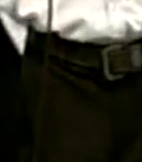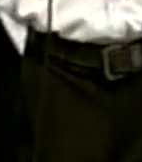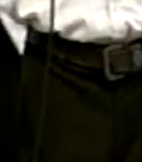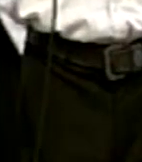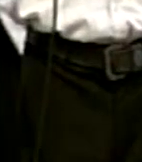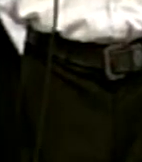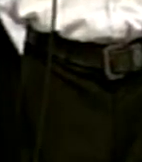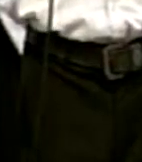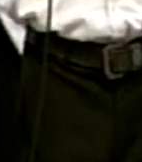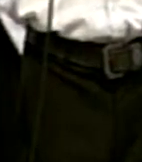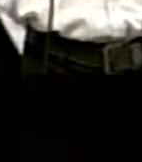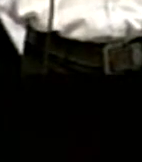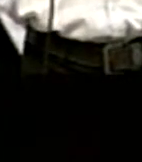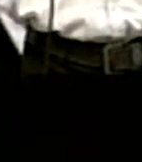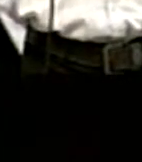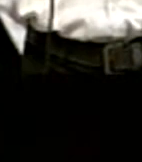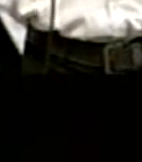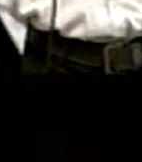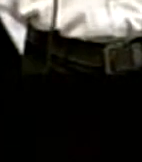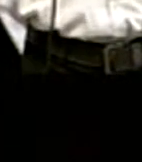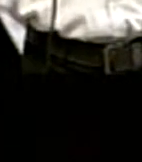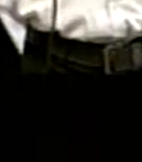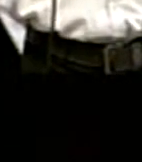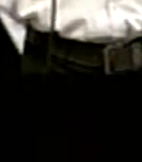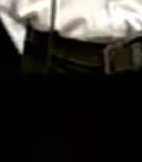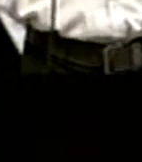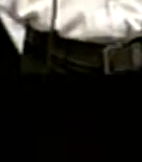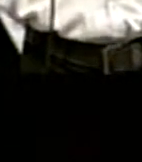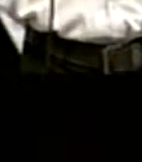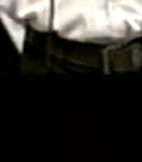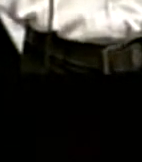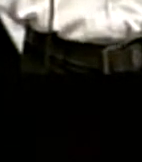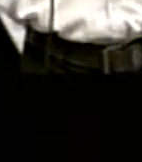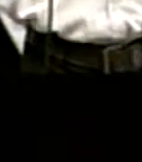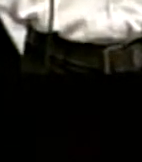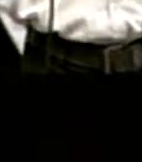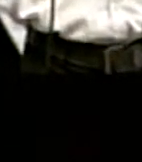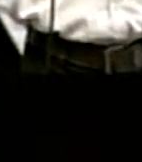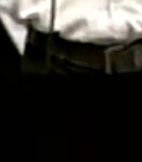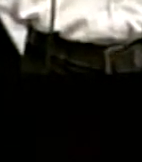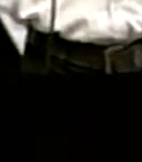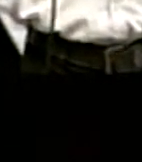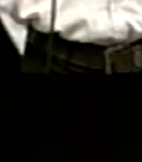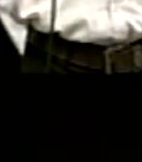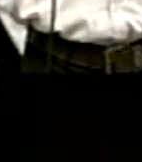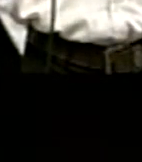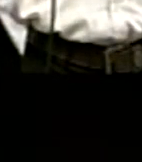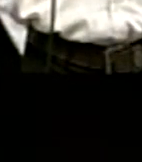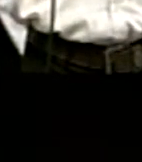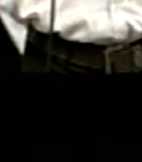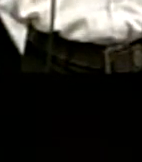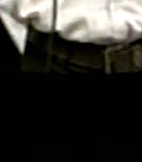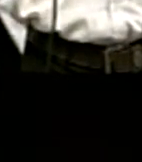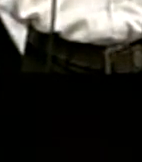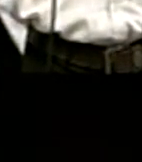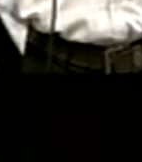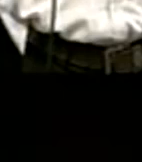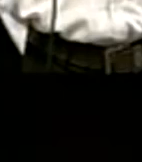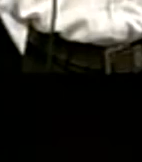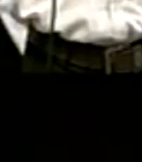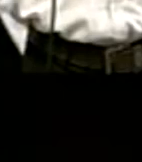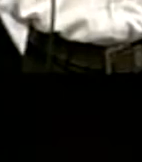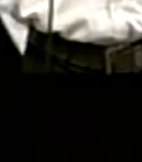my heart will be a vess fory love